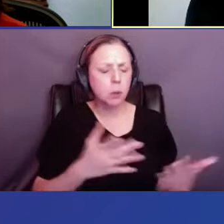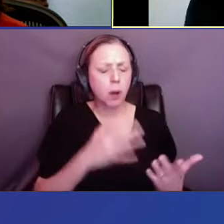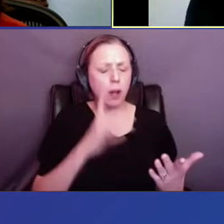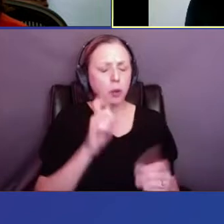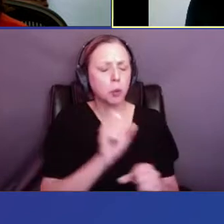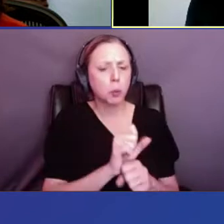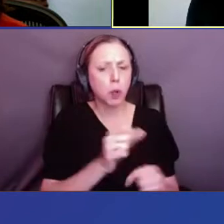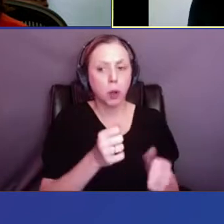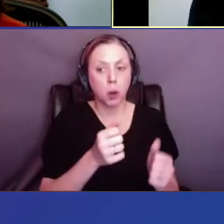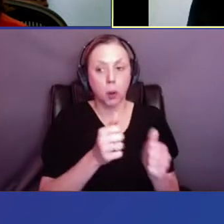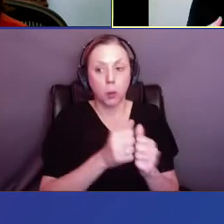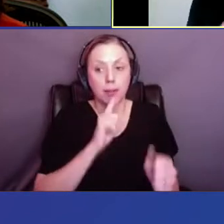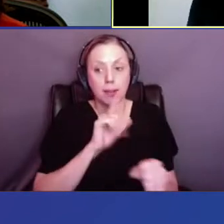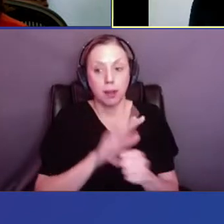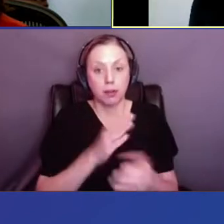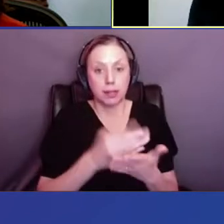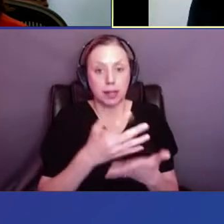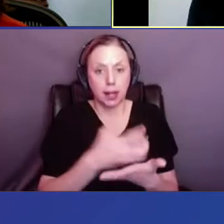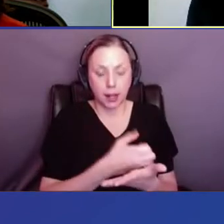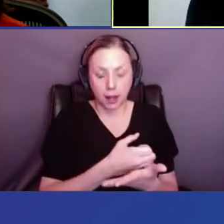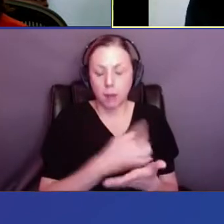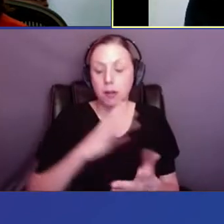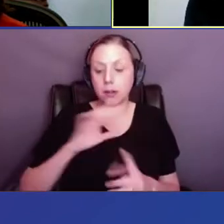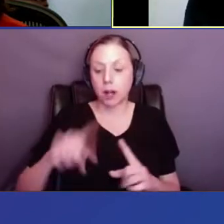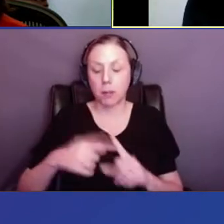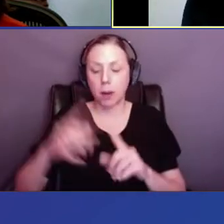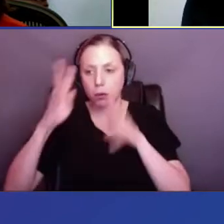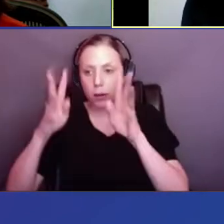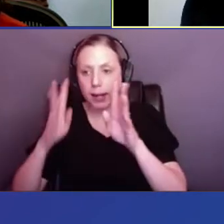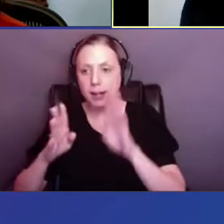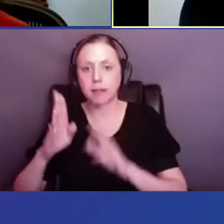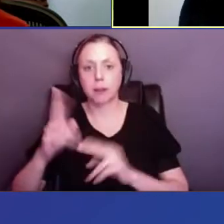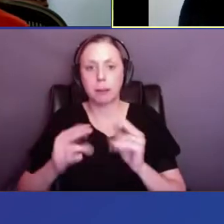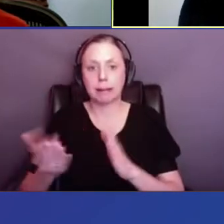guaranteed income. And so when we talked to Creatives Rebuild New York, and then